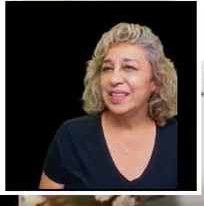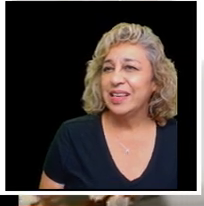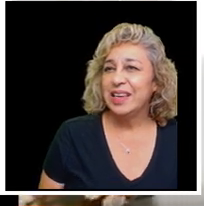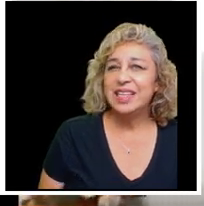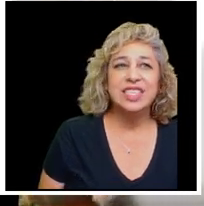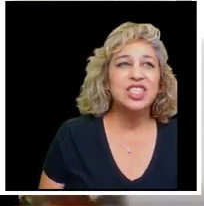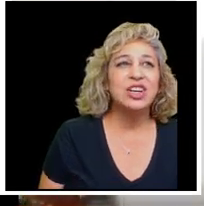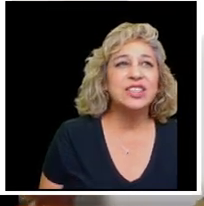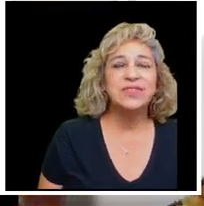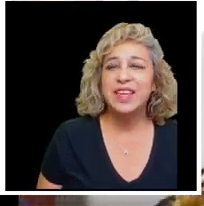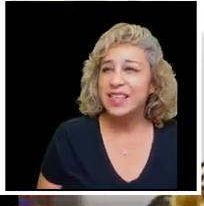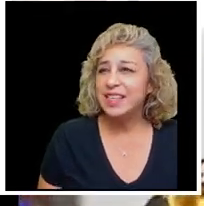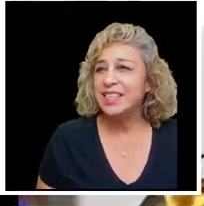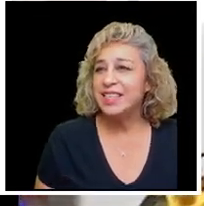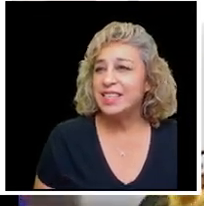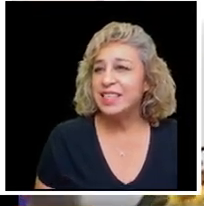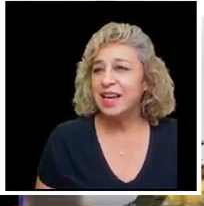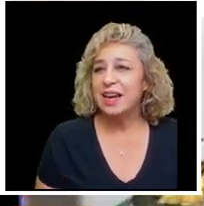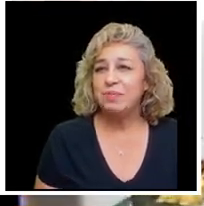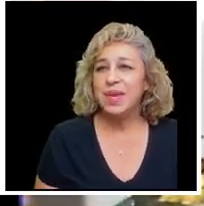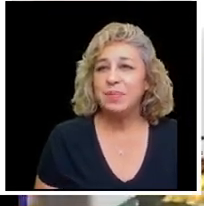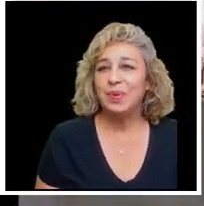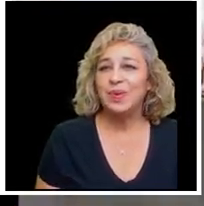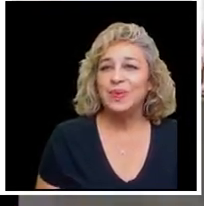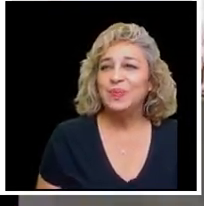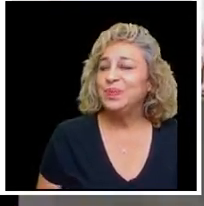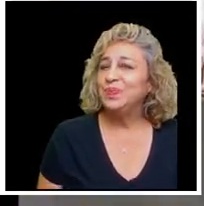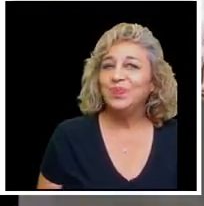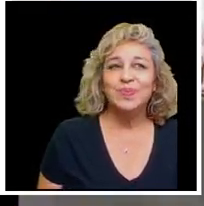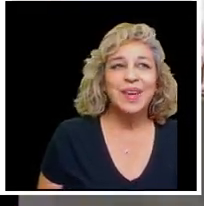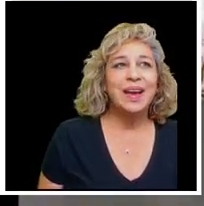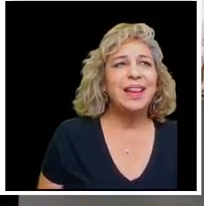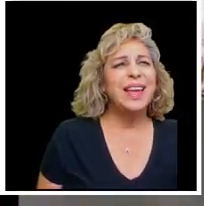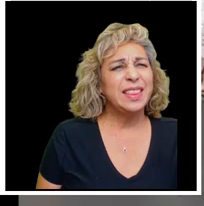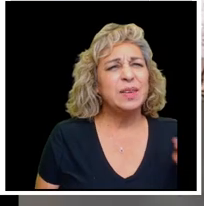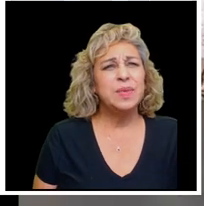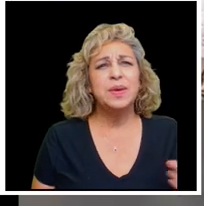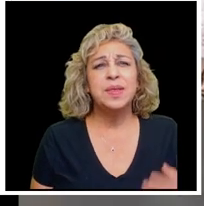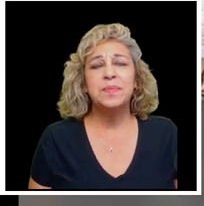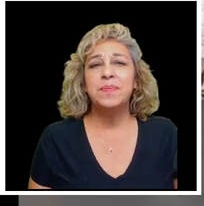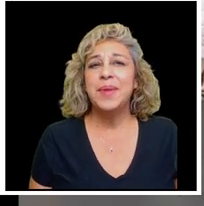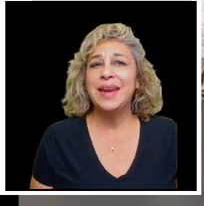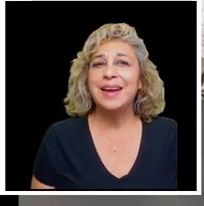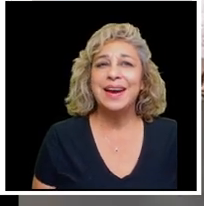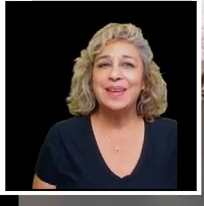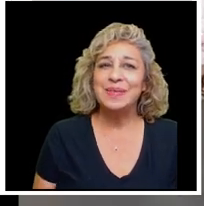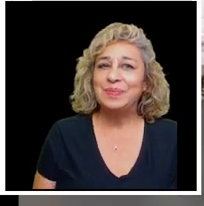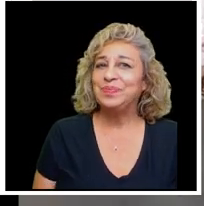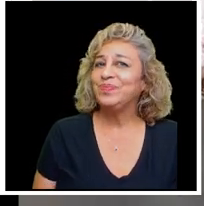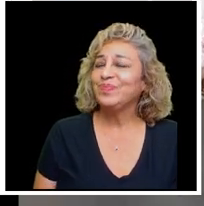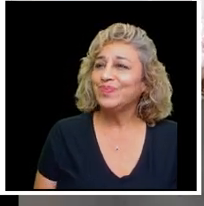he's in charge of the indigenous people I like that